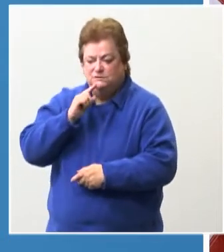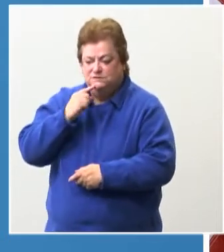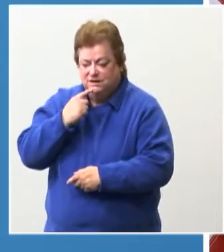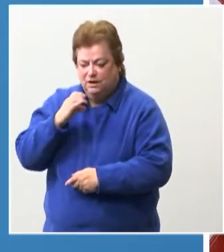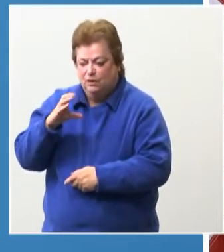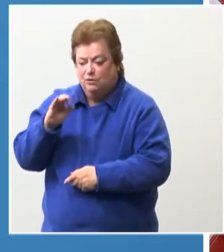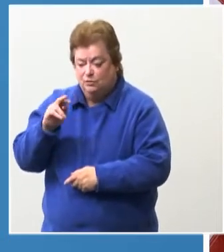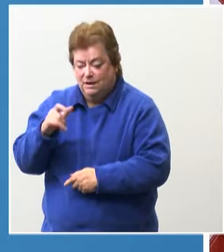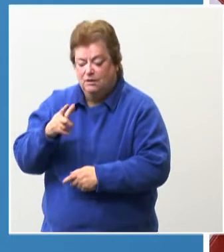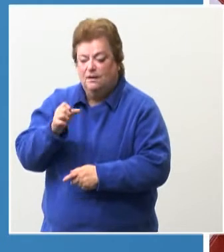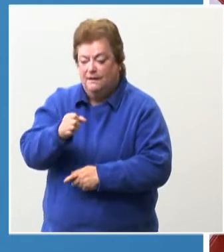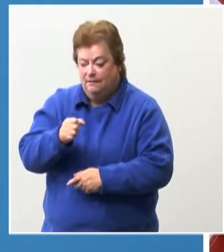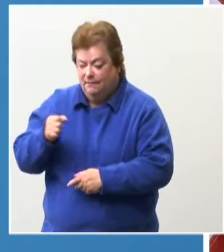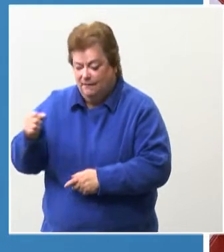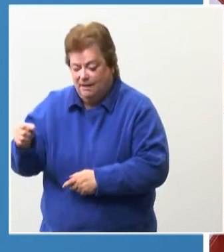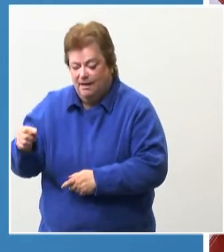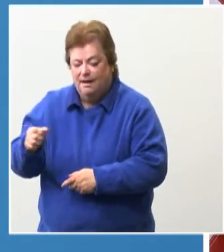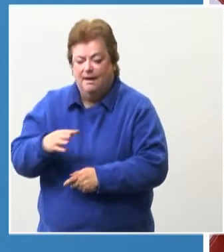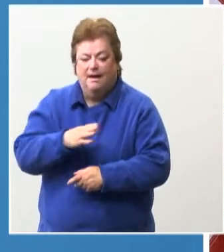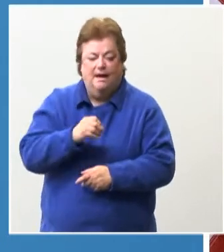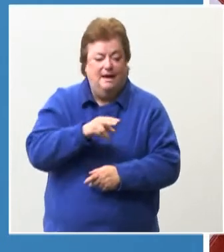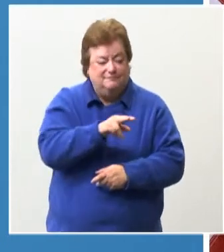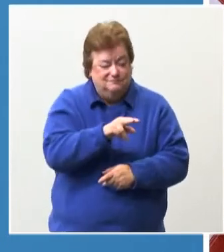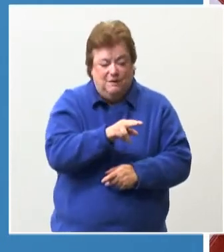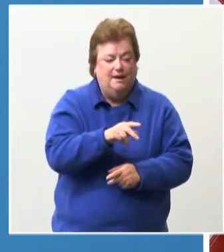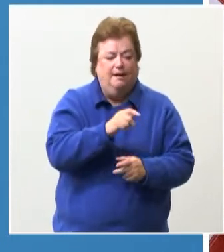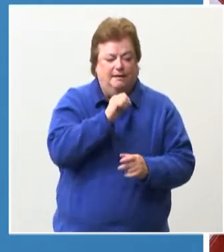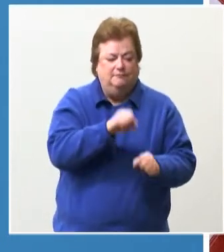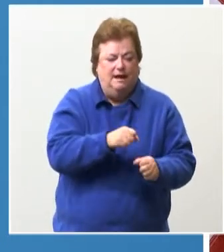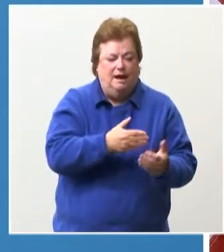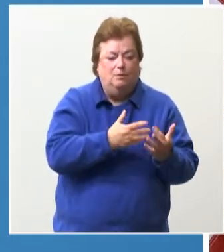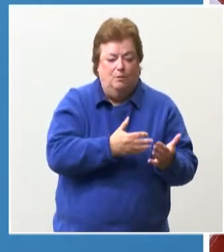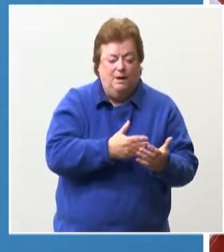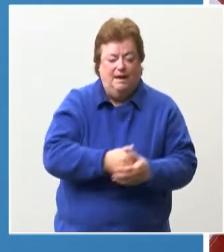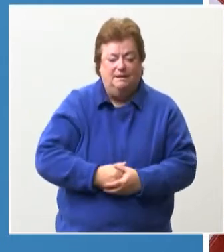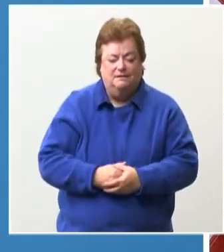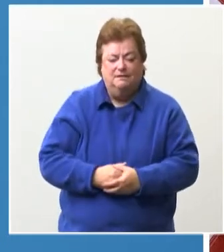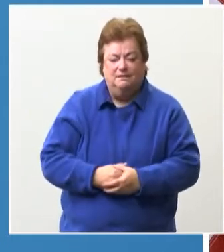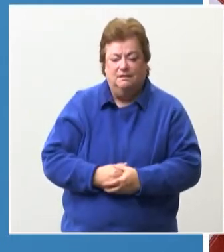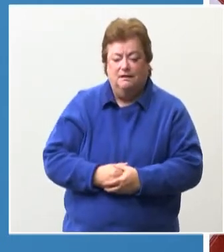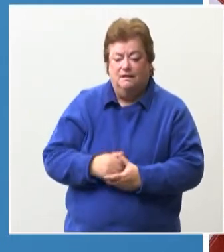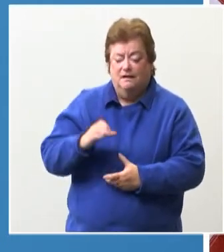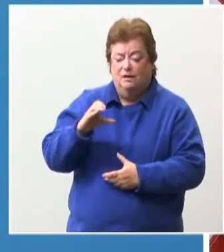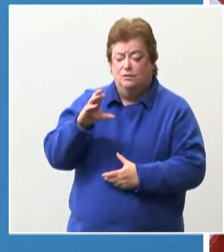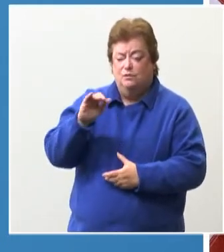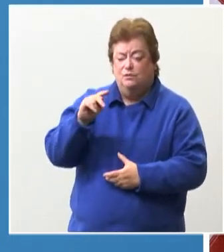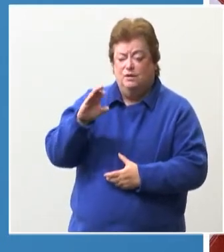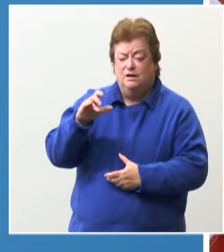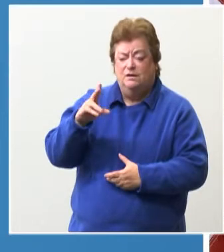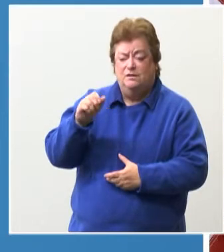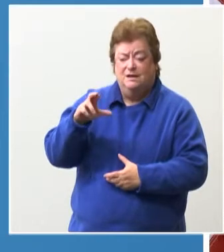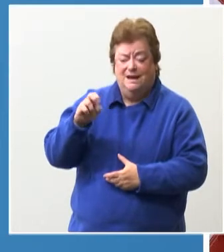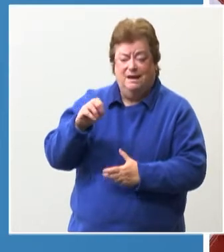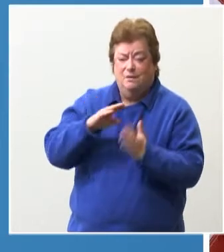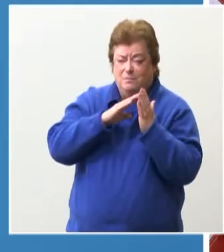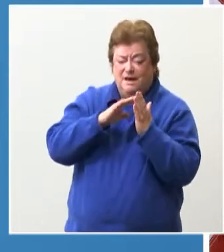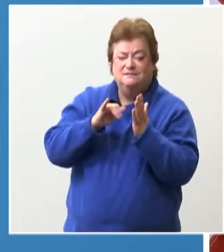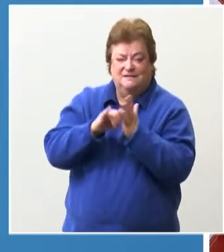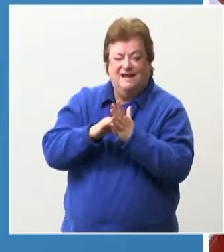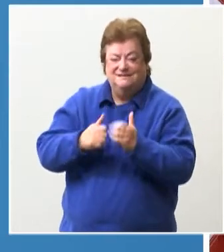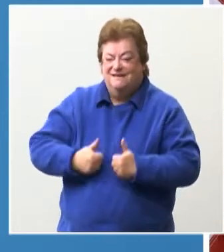critical care bed, and who has to wait. And when it comes to these critical care beds, these are life and death